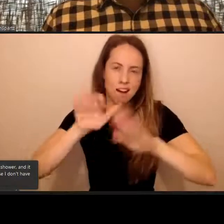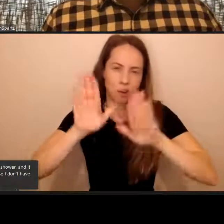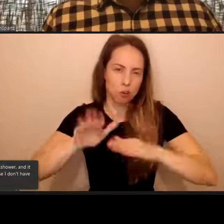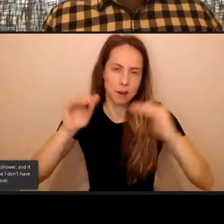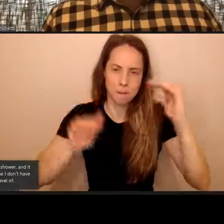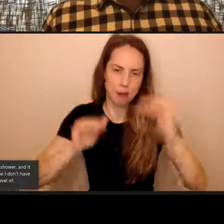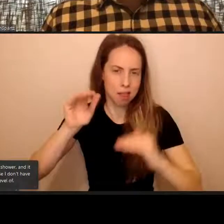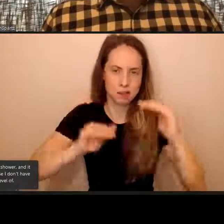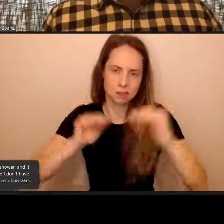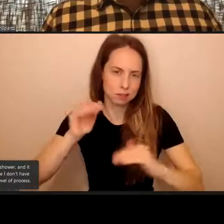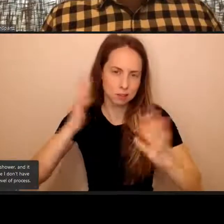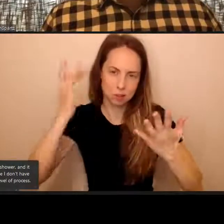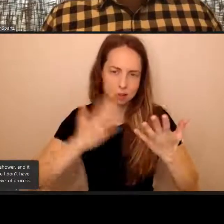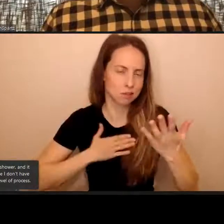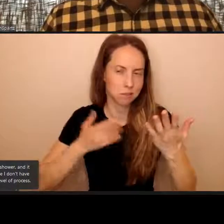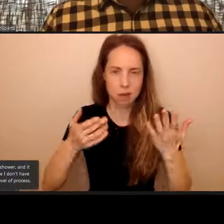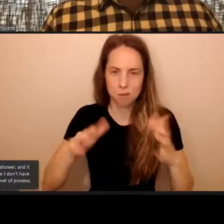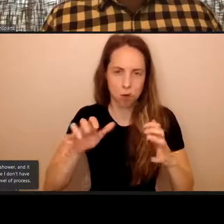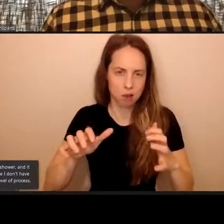level of paralysis.